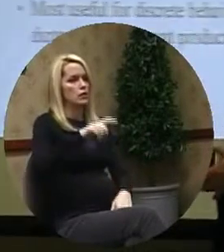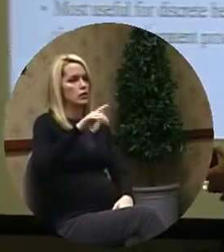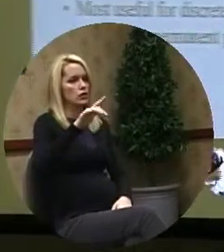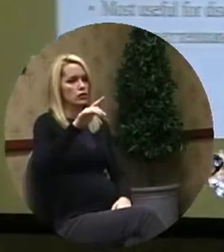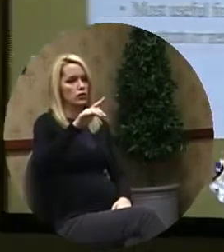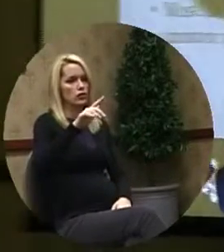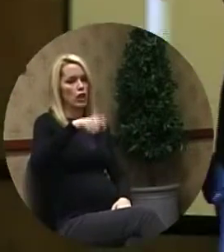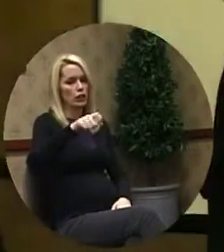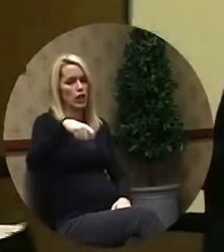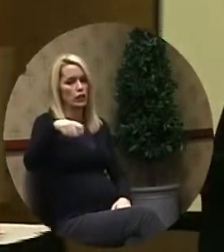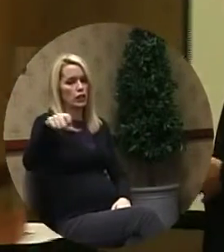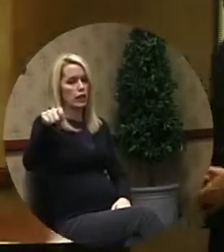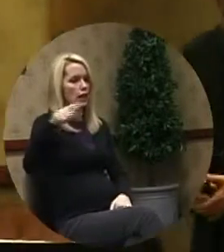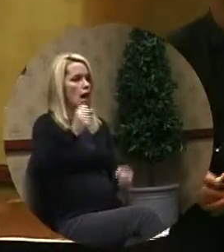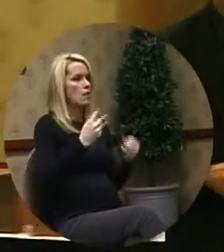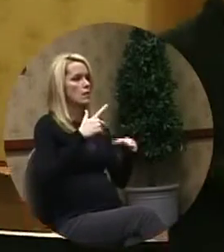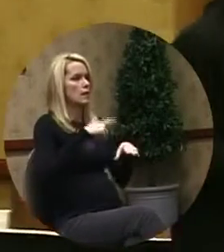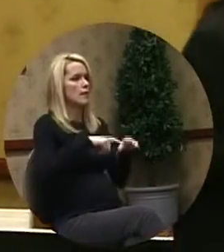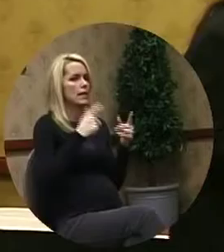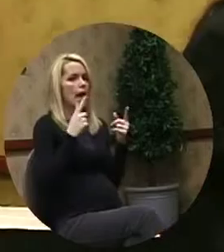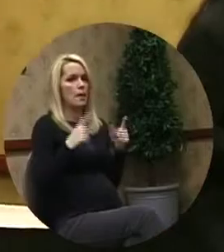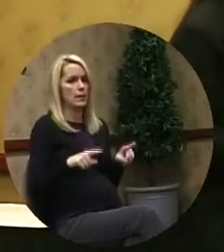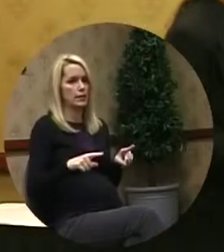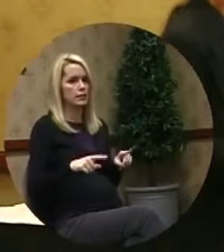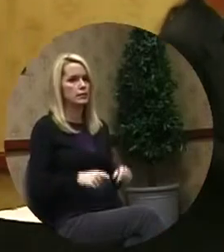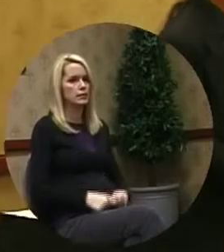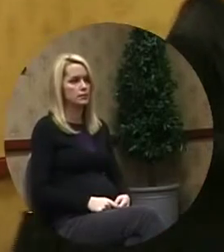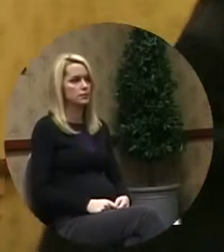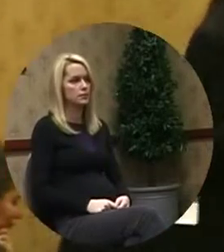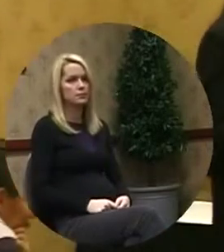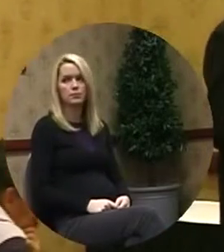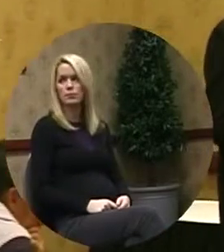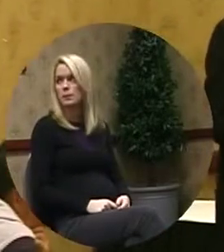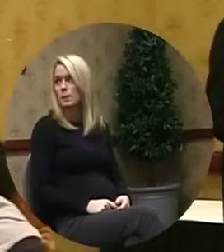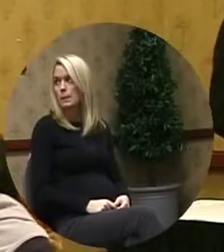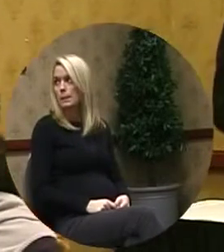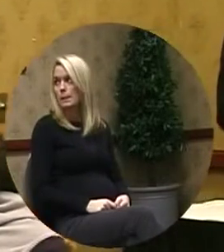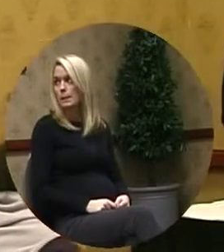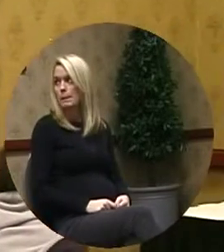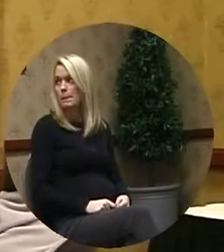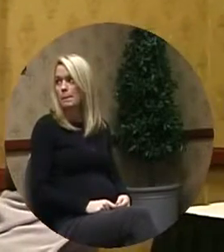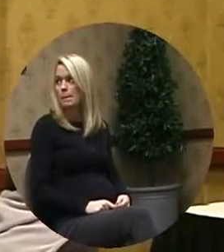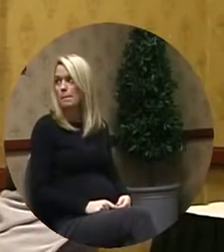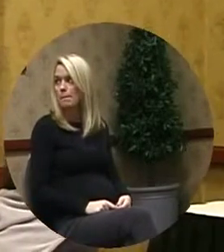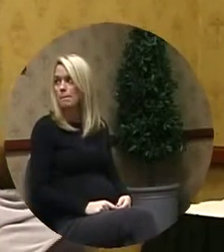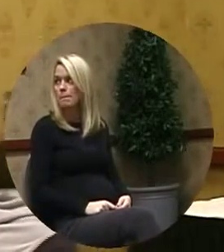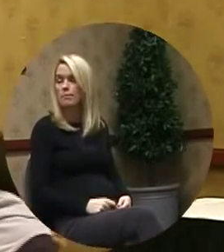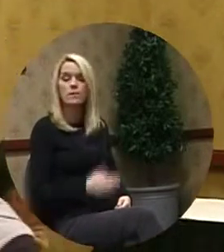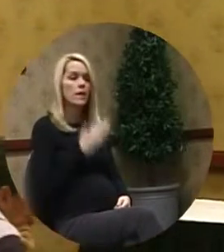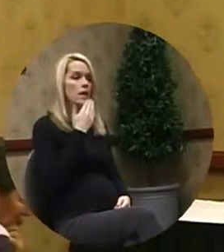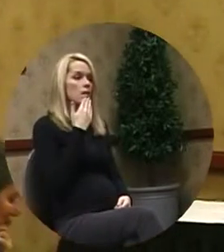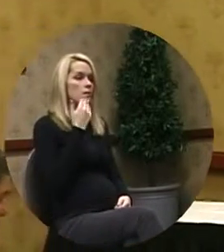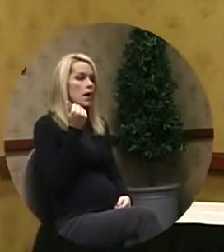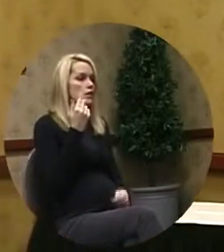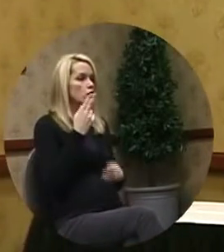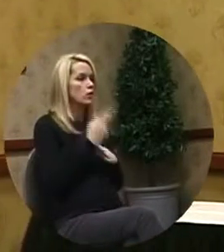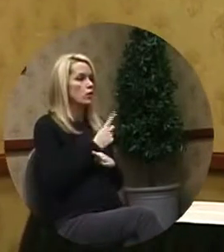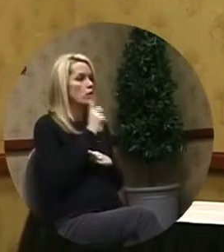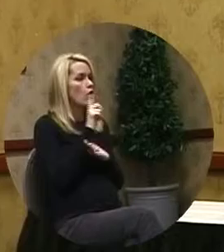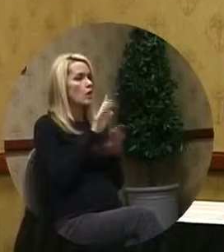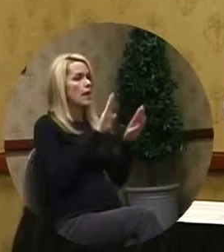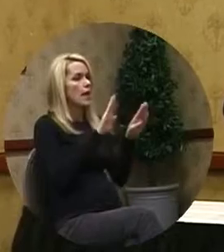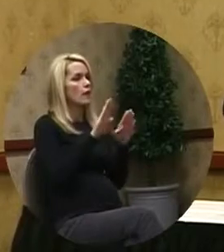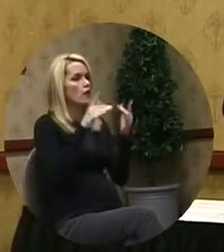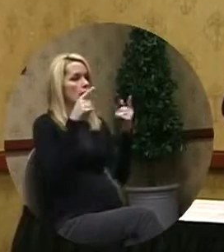simply recording how many times it happened. Okay? This is most useful for behaviors that happen where you know when